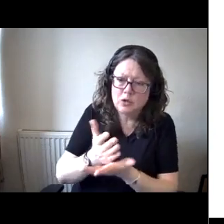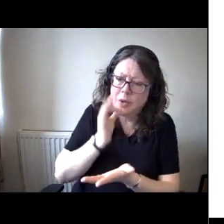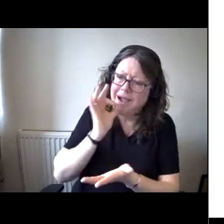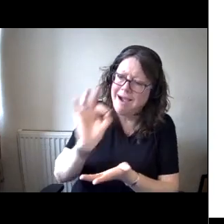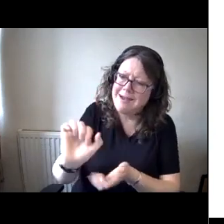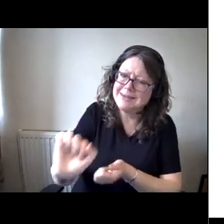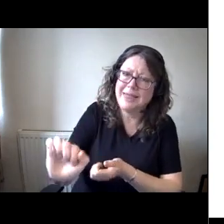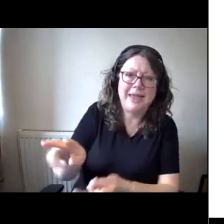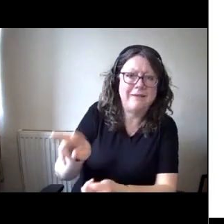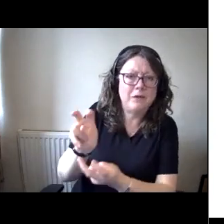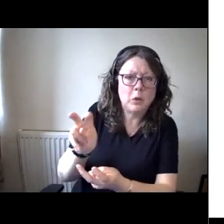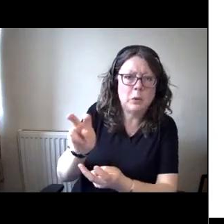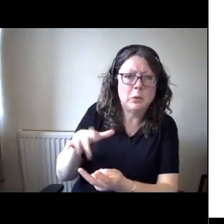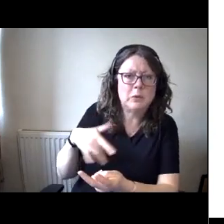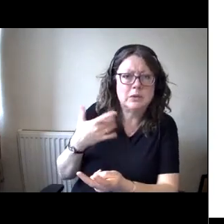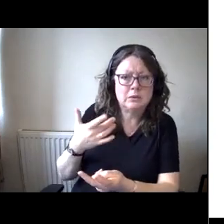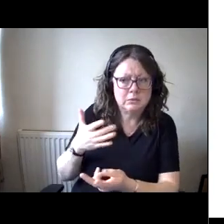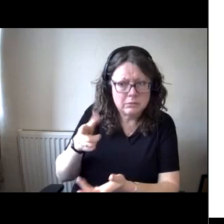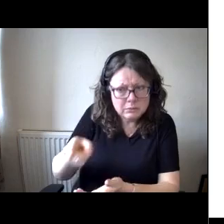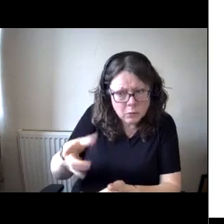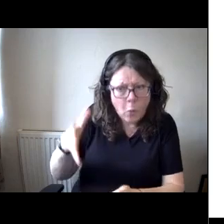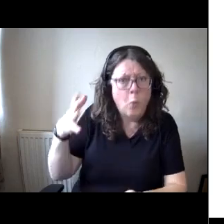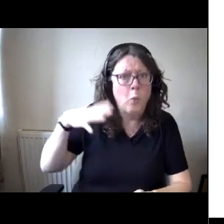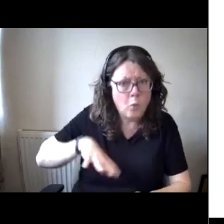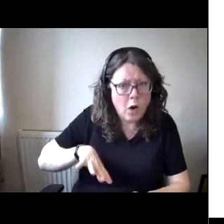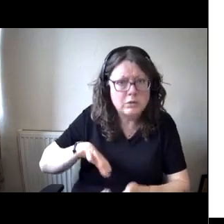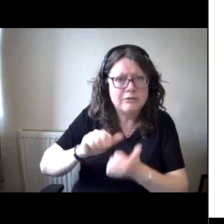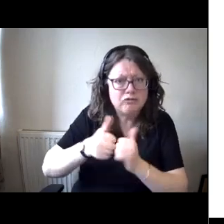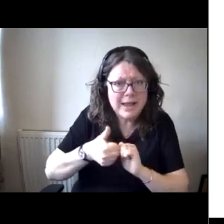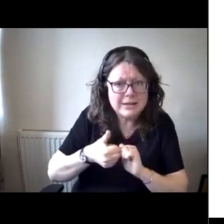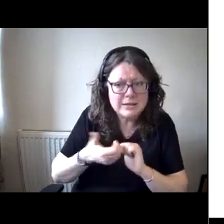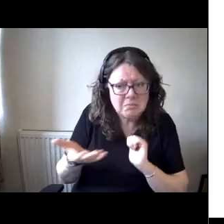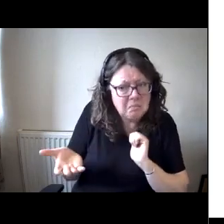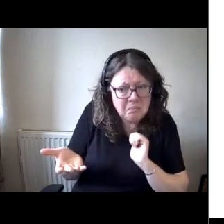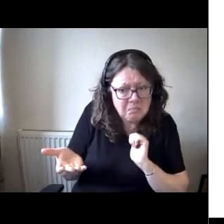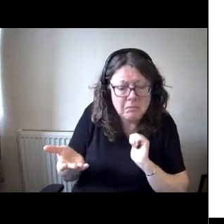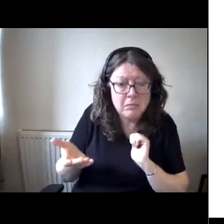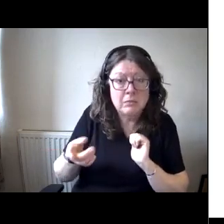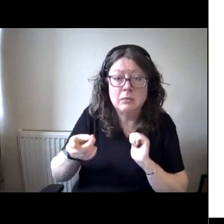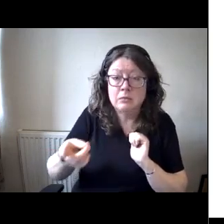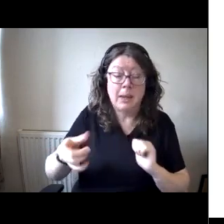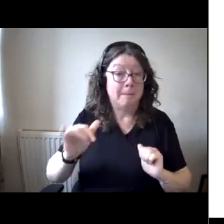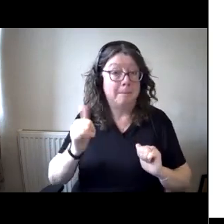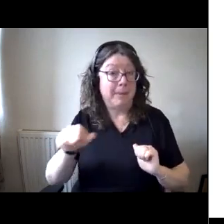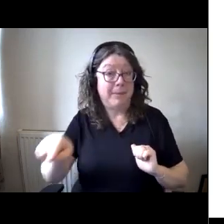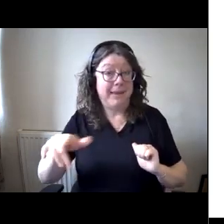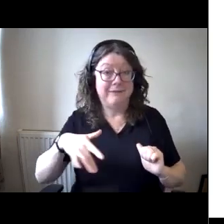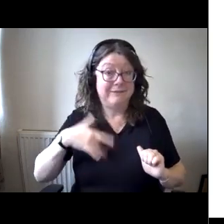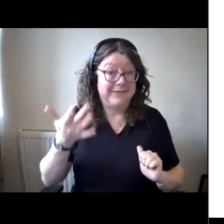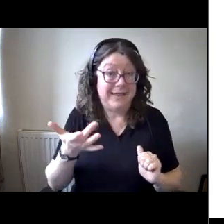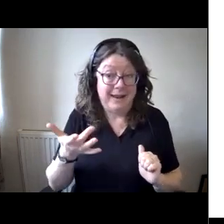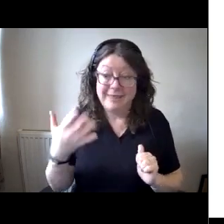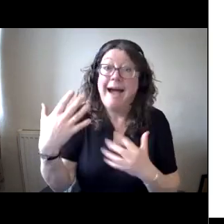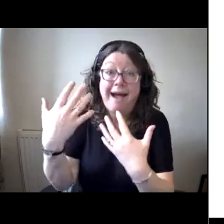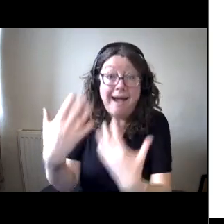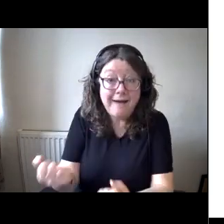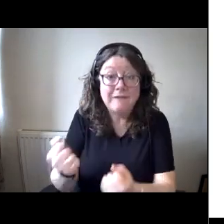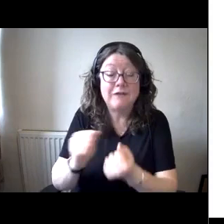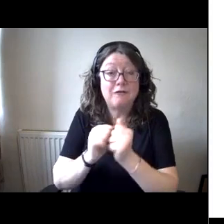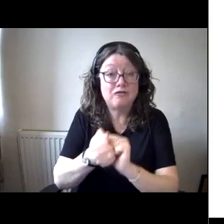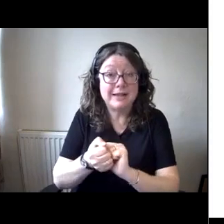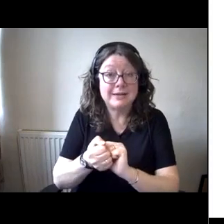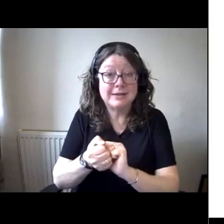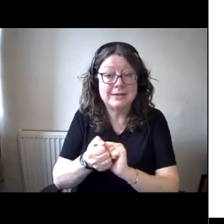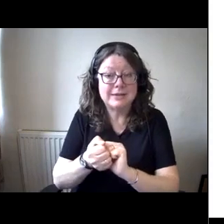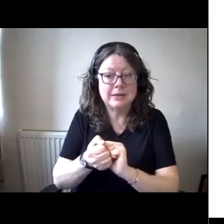to make friends? Do they feel that actually they are making friends? And is that is that okay for them, that it might not look